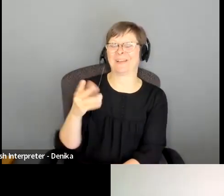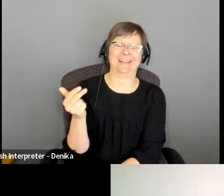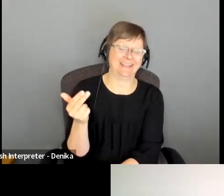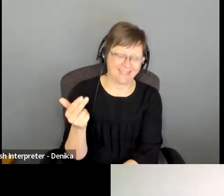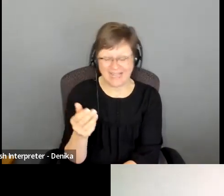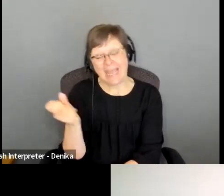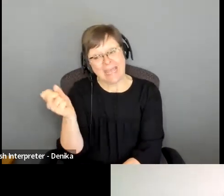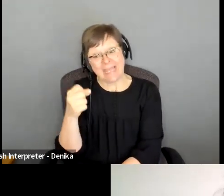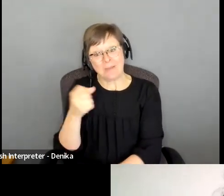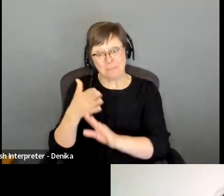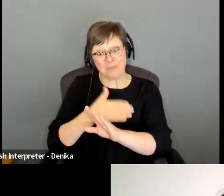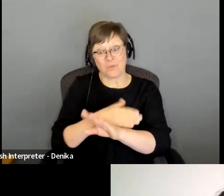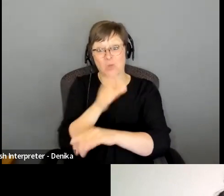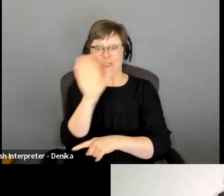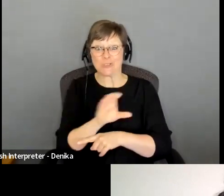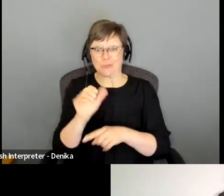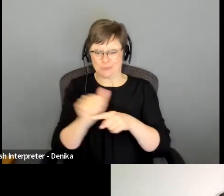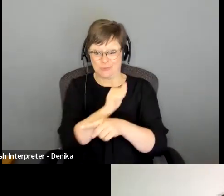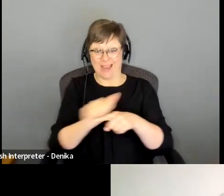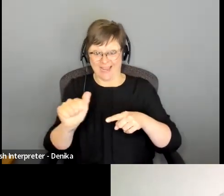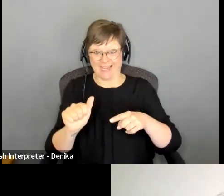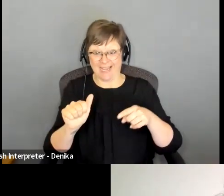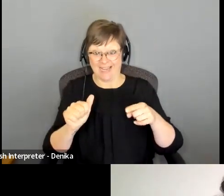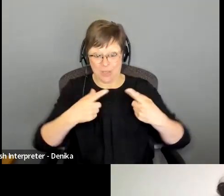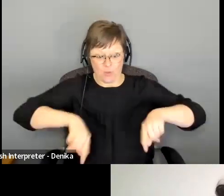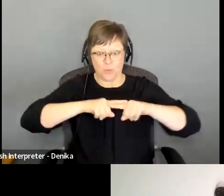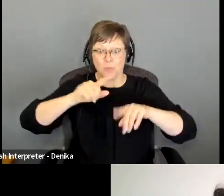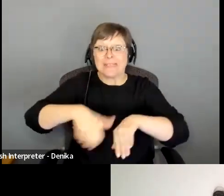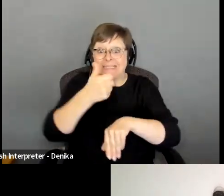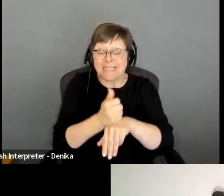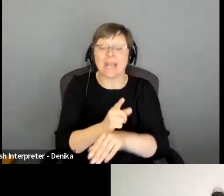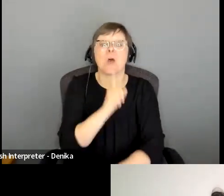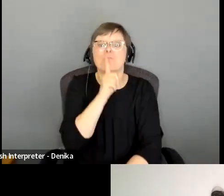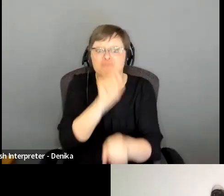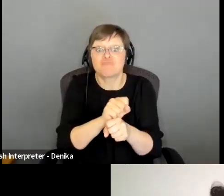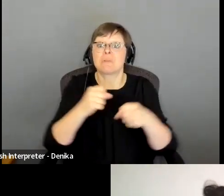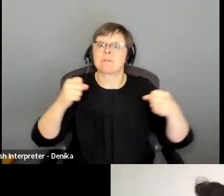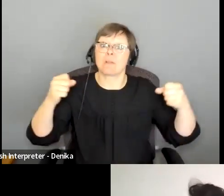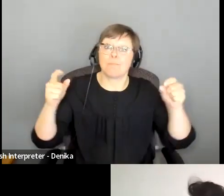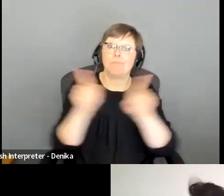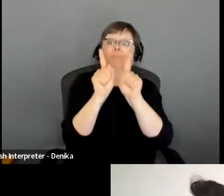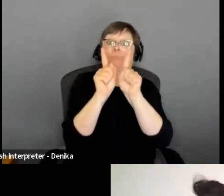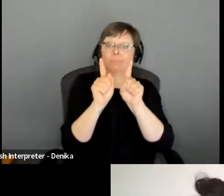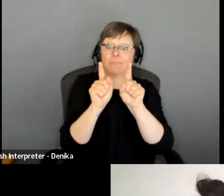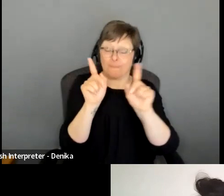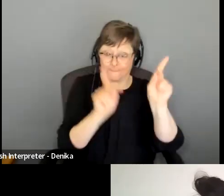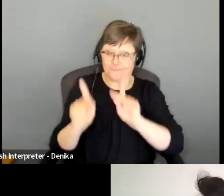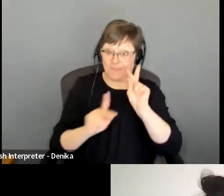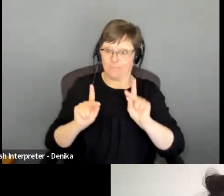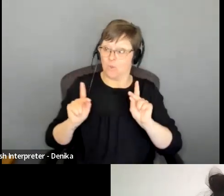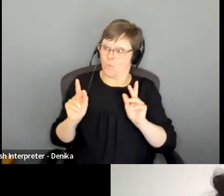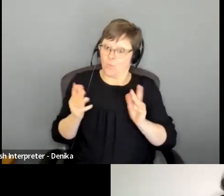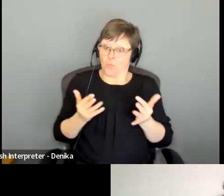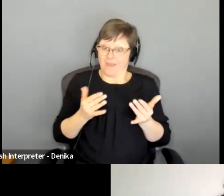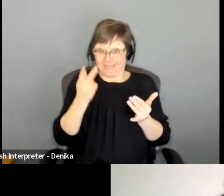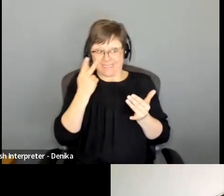into the Zoom trainings within the bystander trainings, we would set up an actual physical collision. and get people to respond, see what they would do. And again,